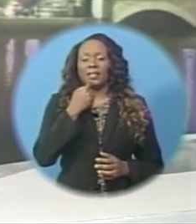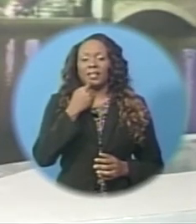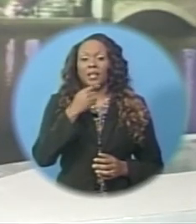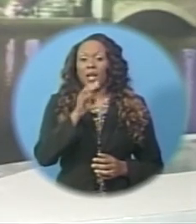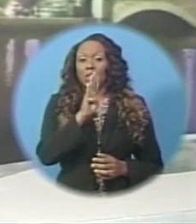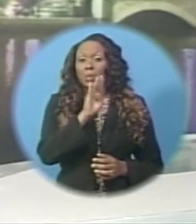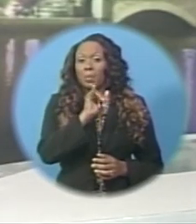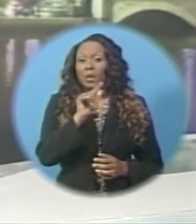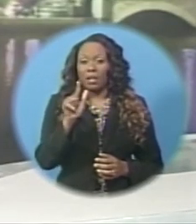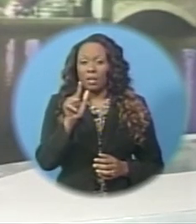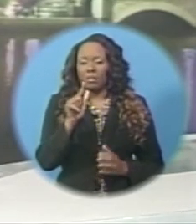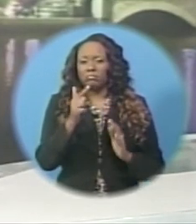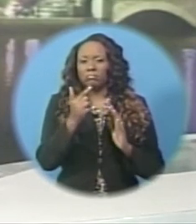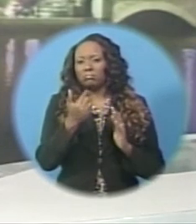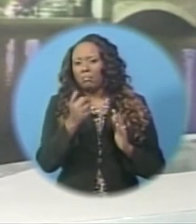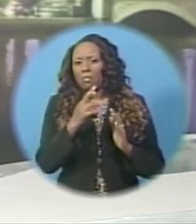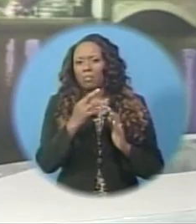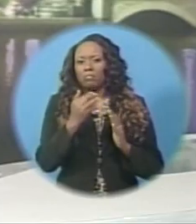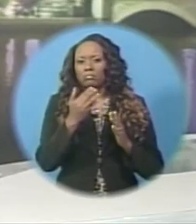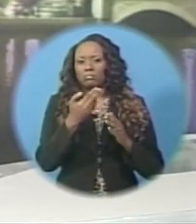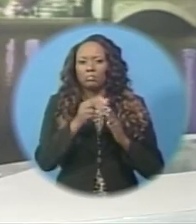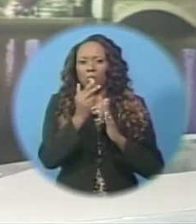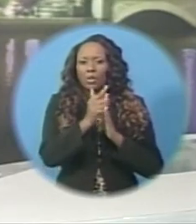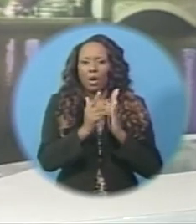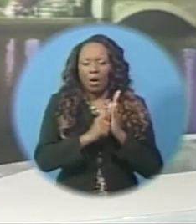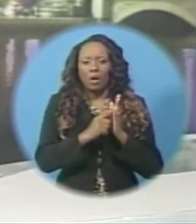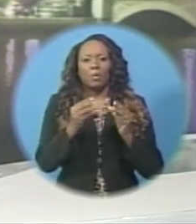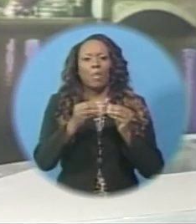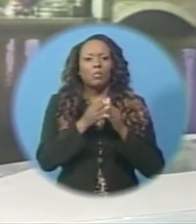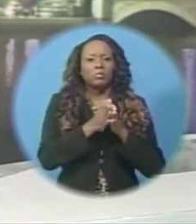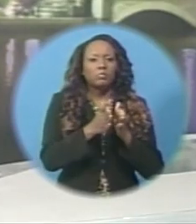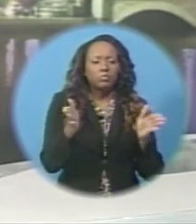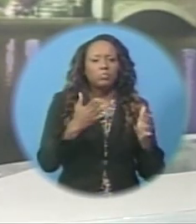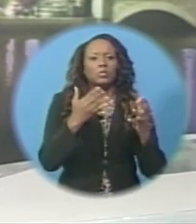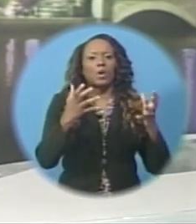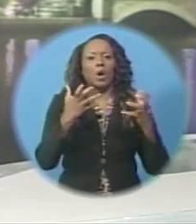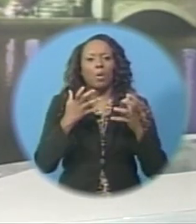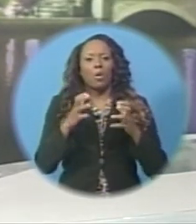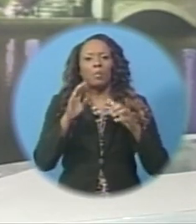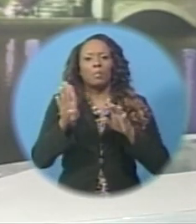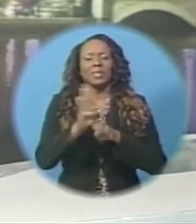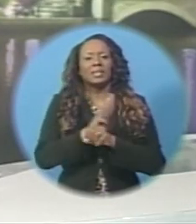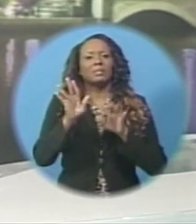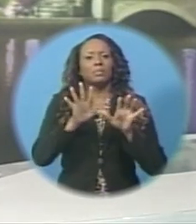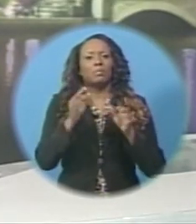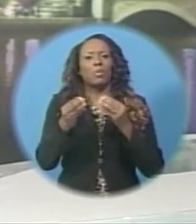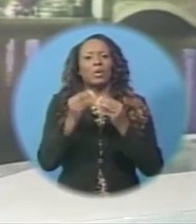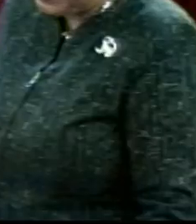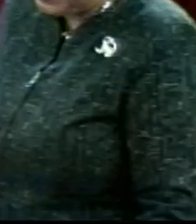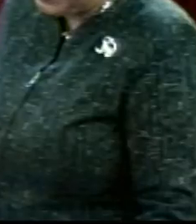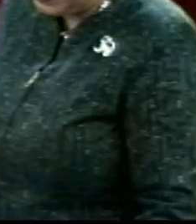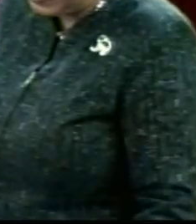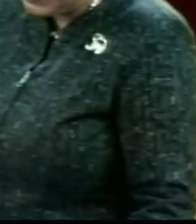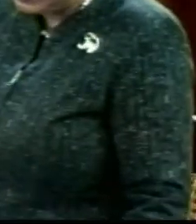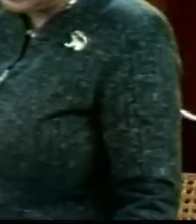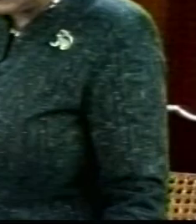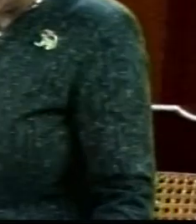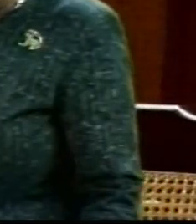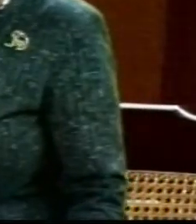Senator McLean stressed that the bill is part of a wider ministerial effort to ease doing business in the country.